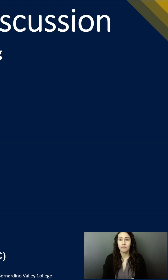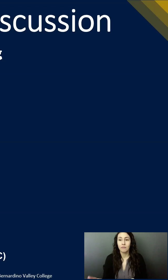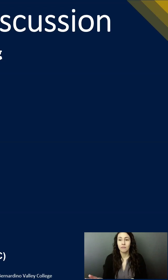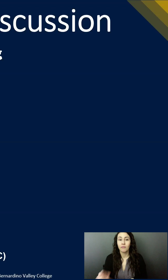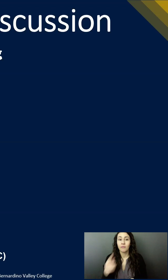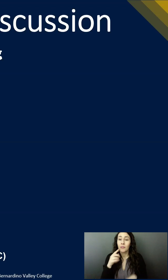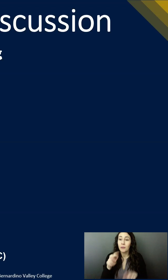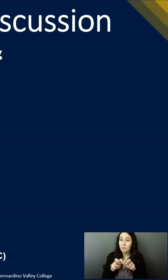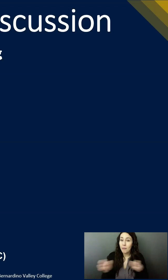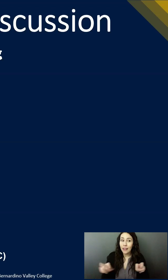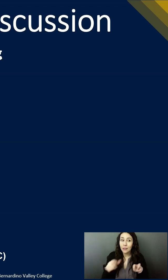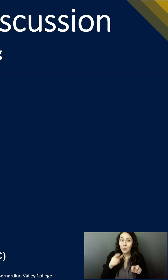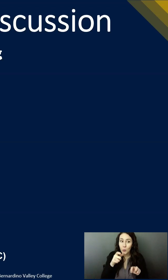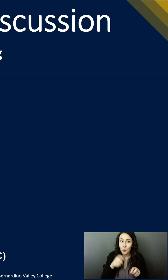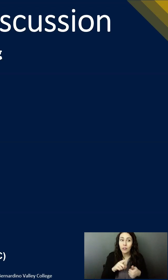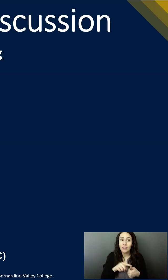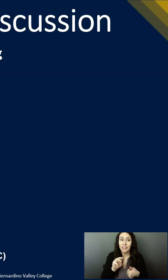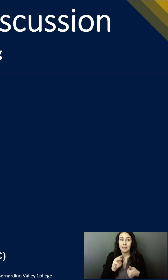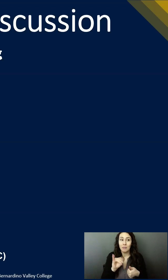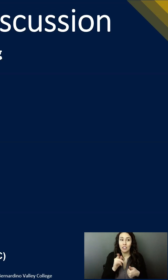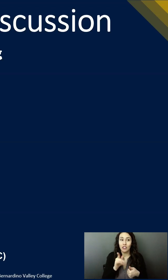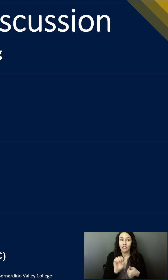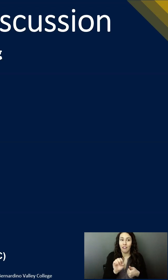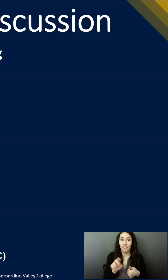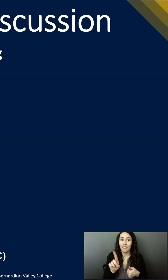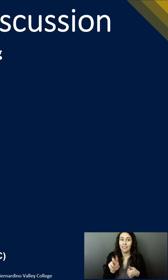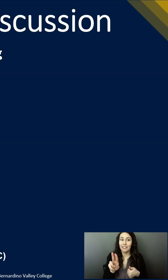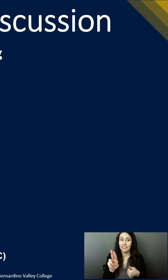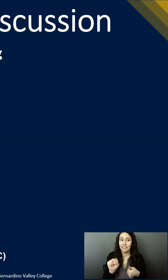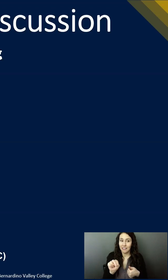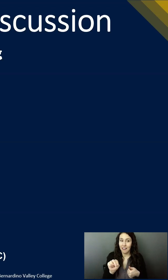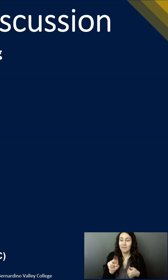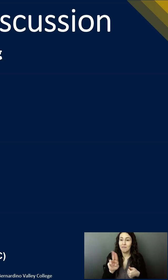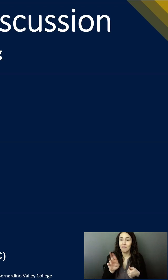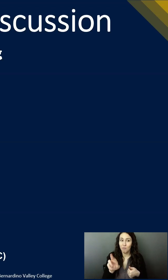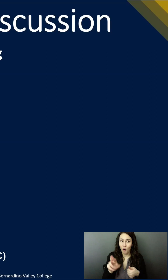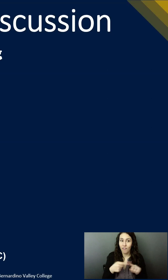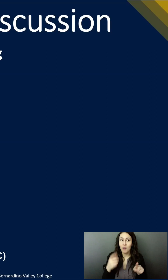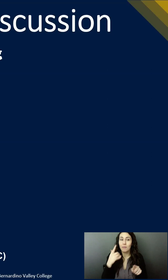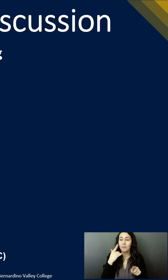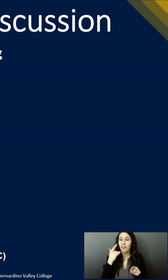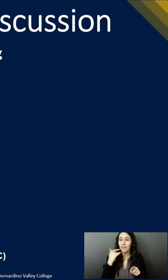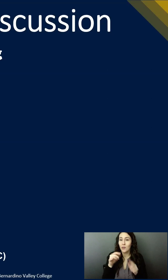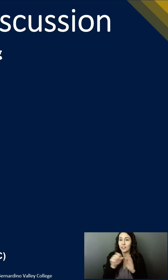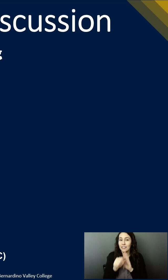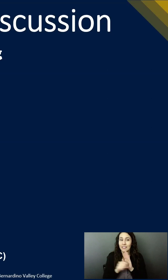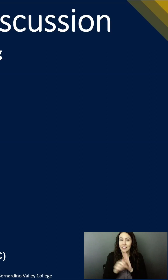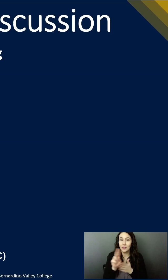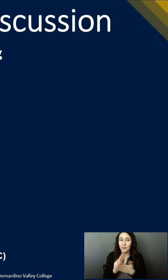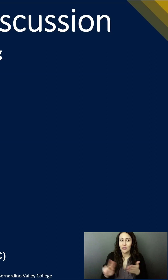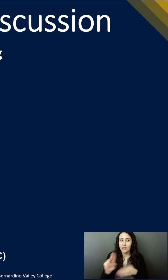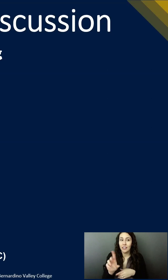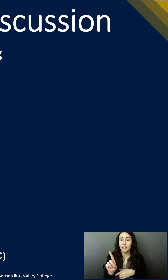panelists. We have Michelle Dunbar with us from California State University Dominguez Hills, Integrated Assessment